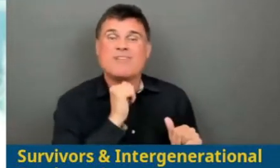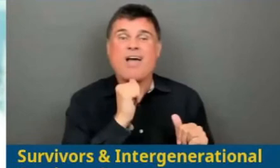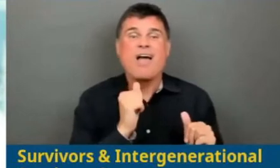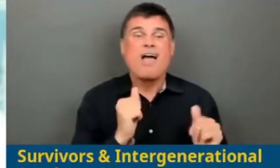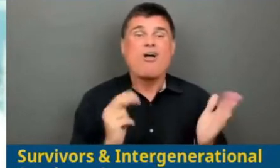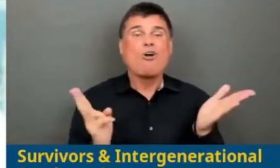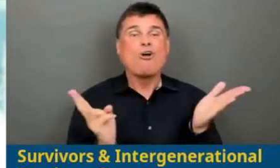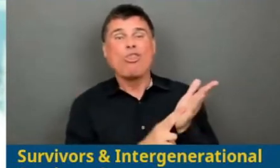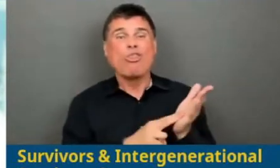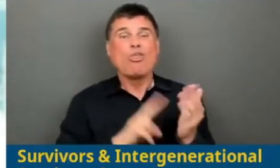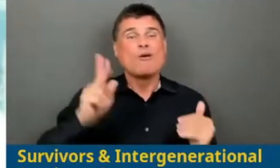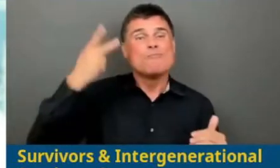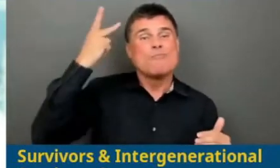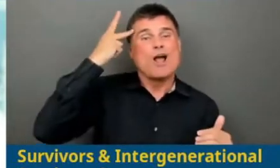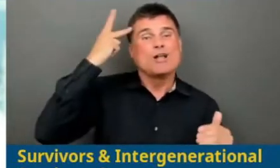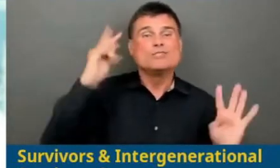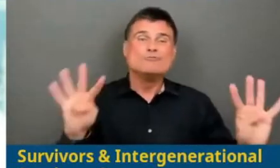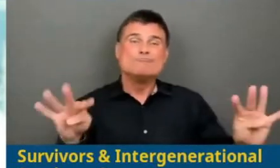to make change.